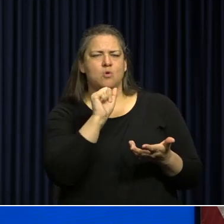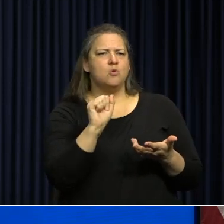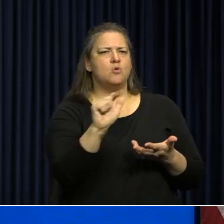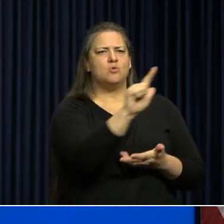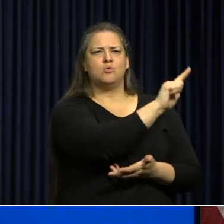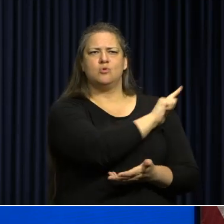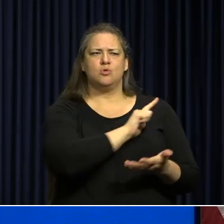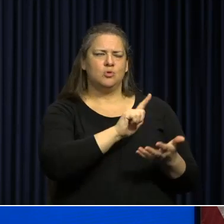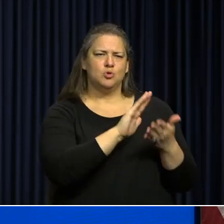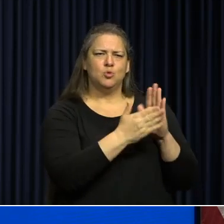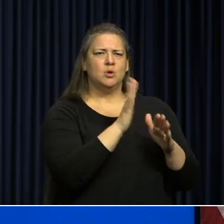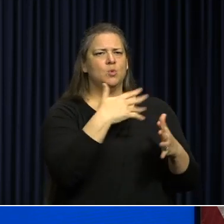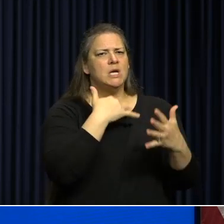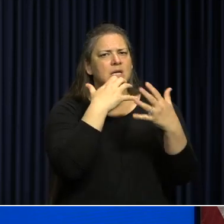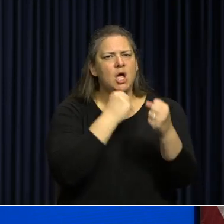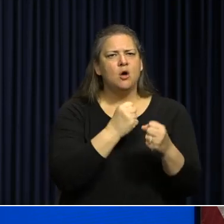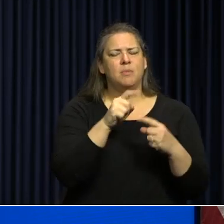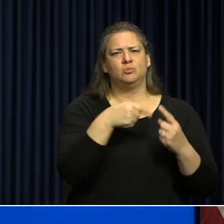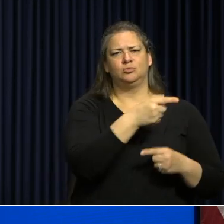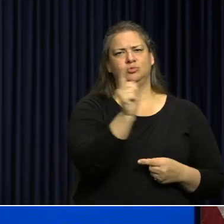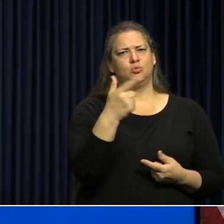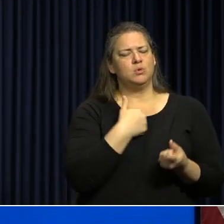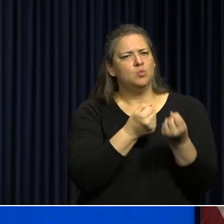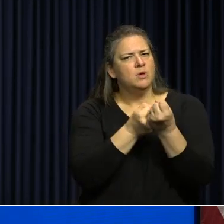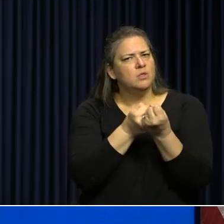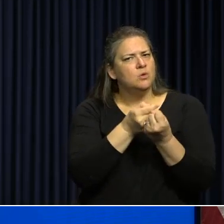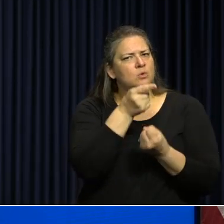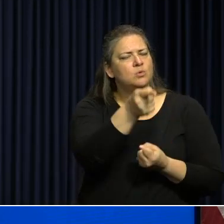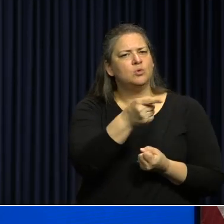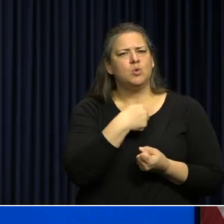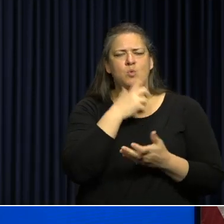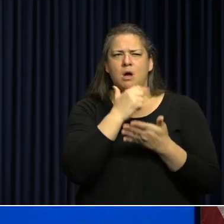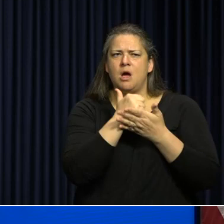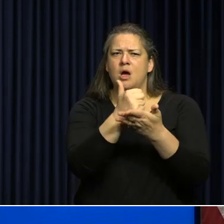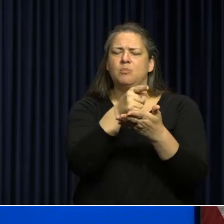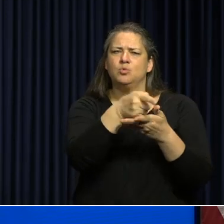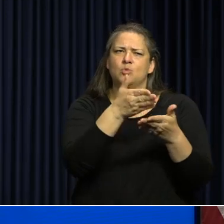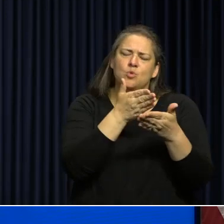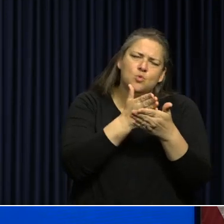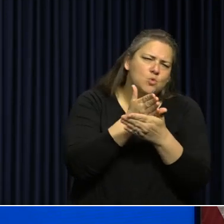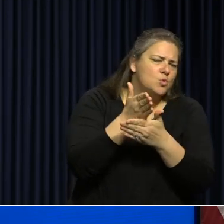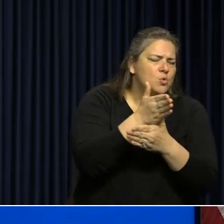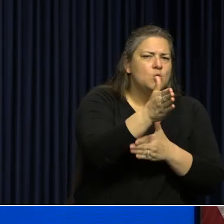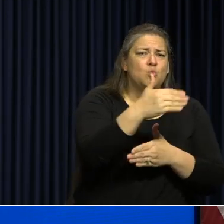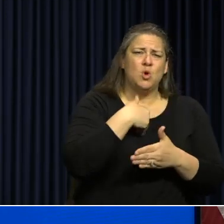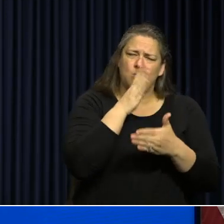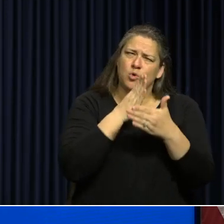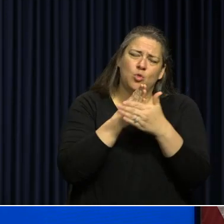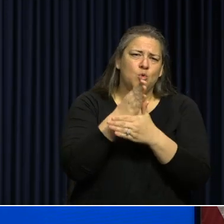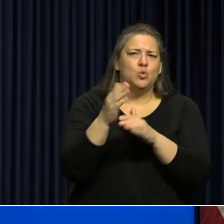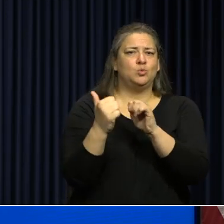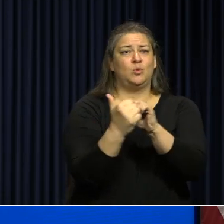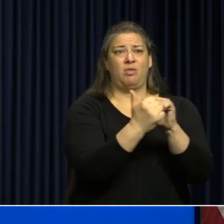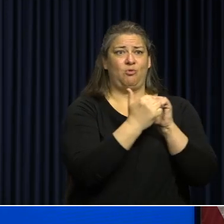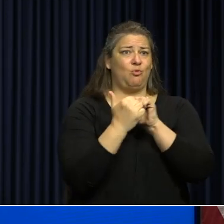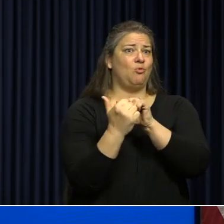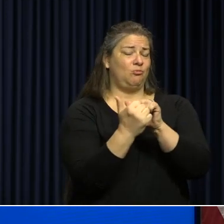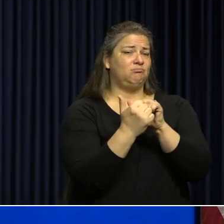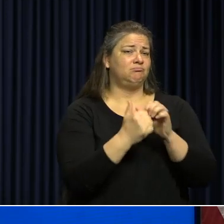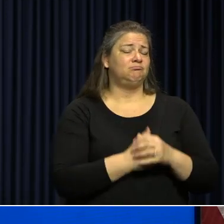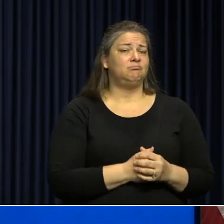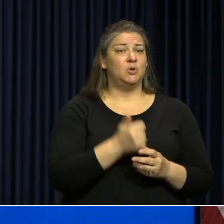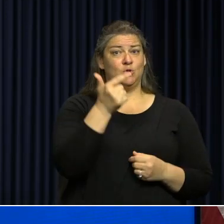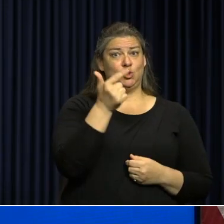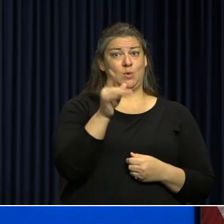community. We care about you. We are with you. We're going to help you get through this, and we're going to get through it together.